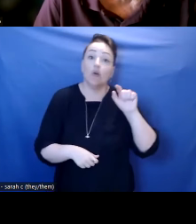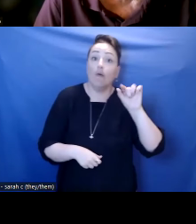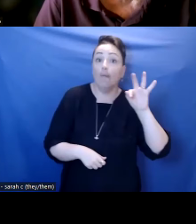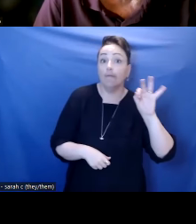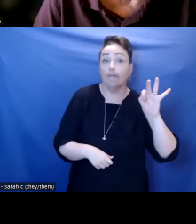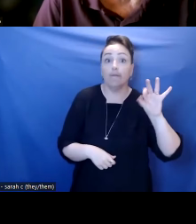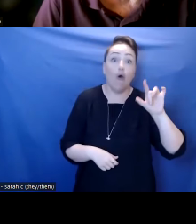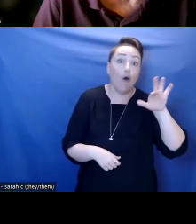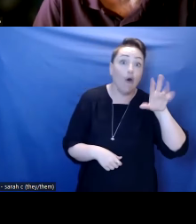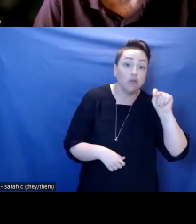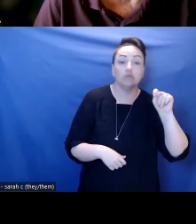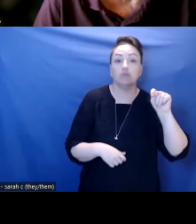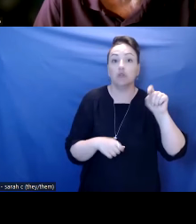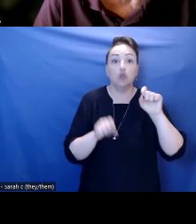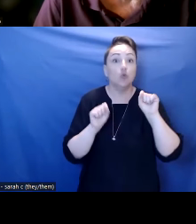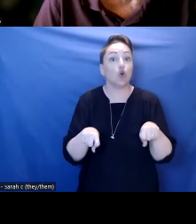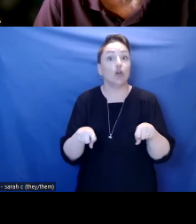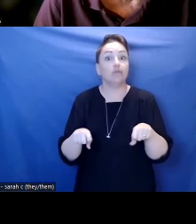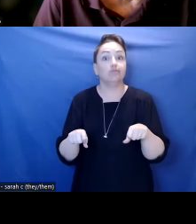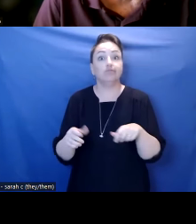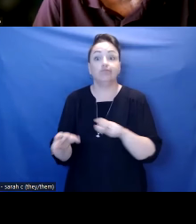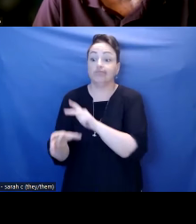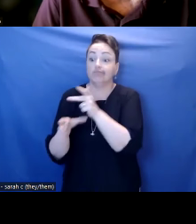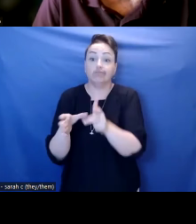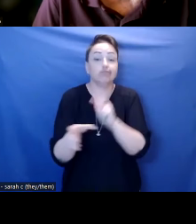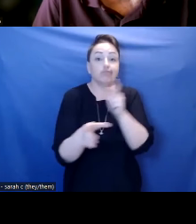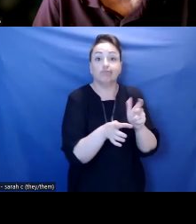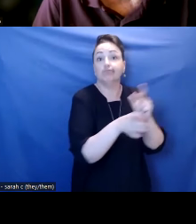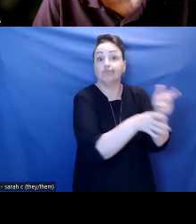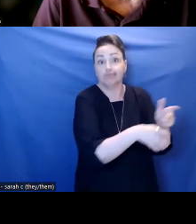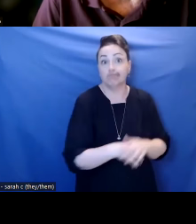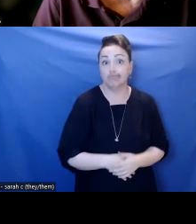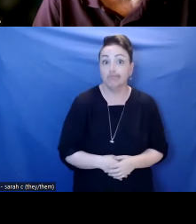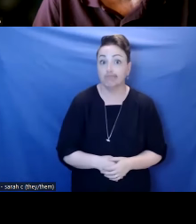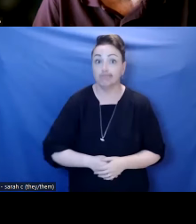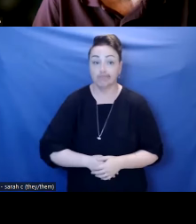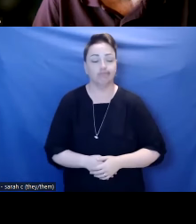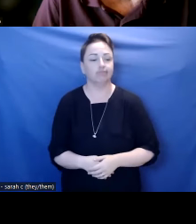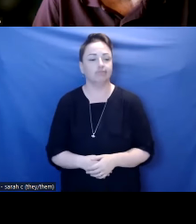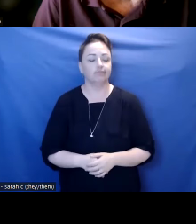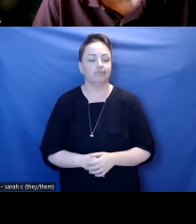go to many of them within 3 miles. Go ahead, Jonathan.